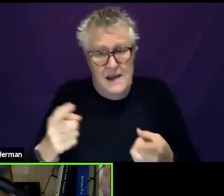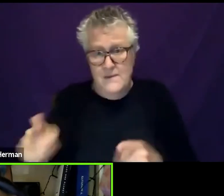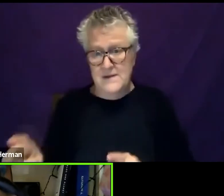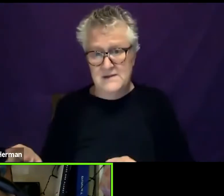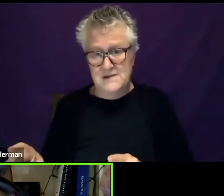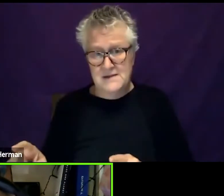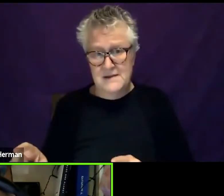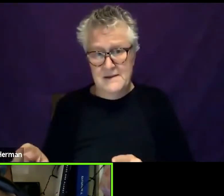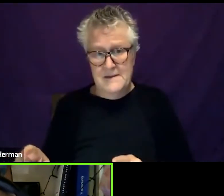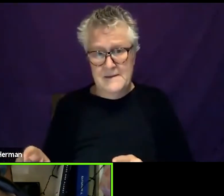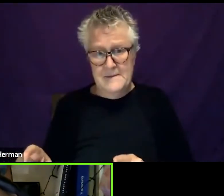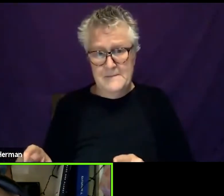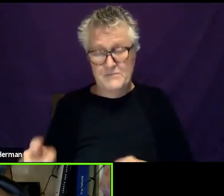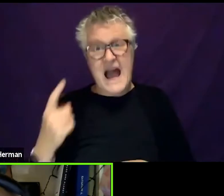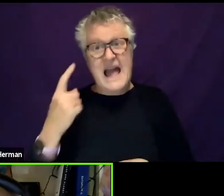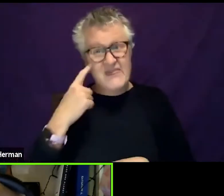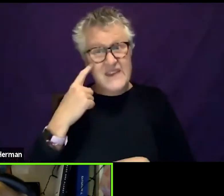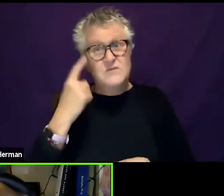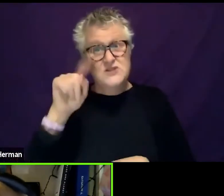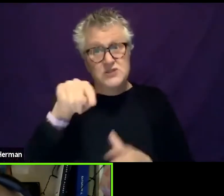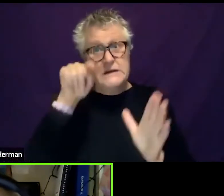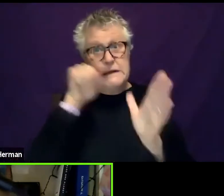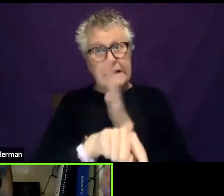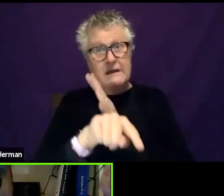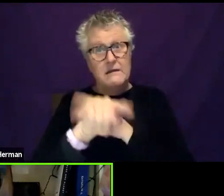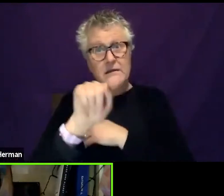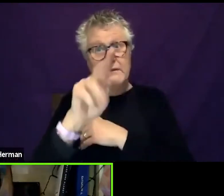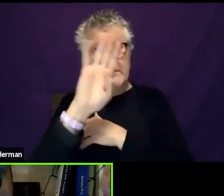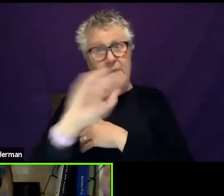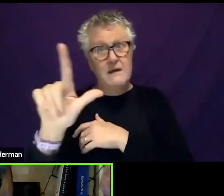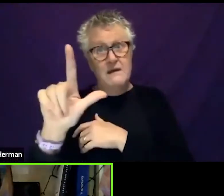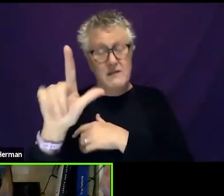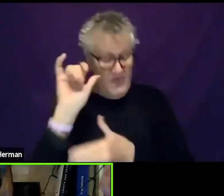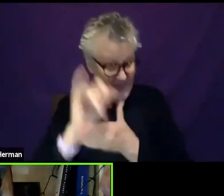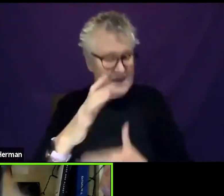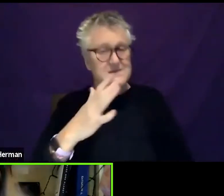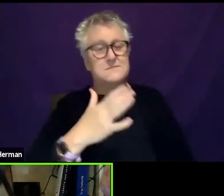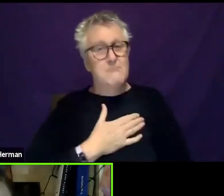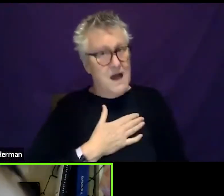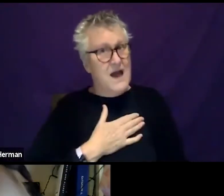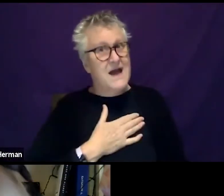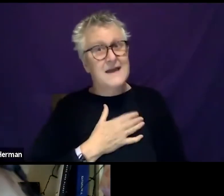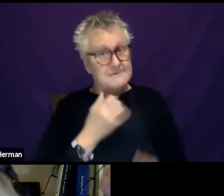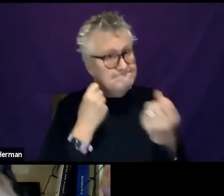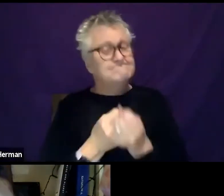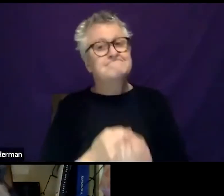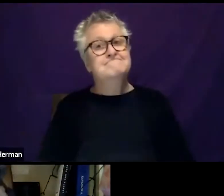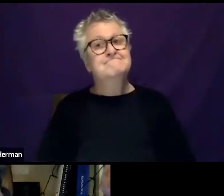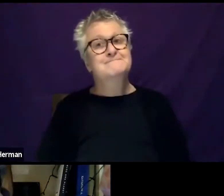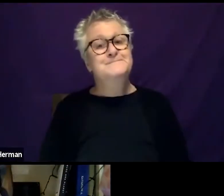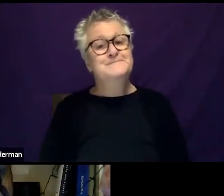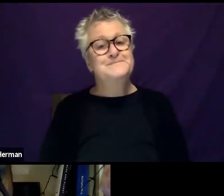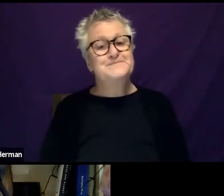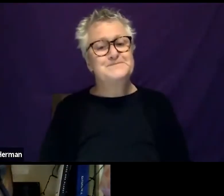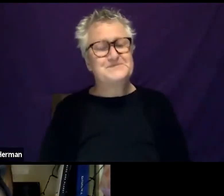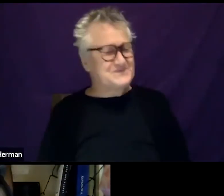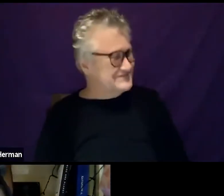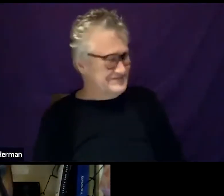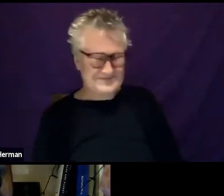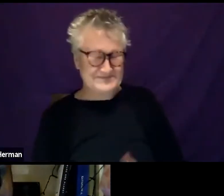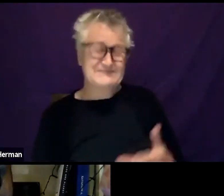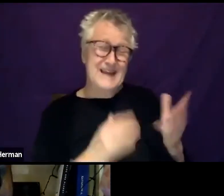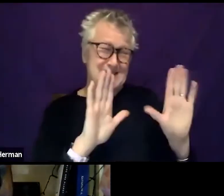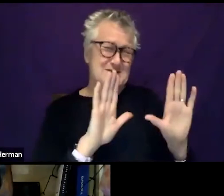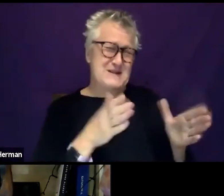bill. That's my rant. There you go. That's a great way to